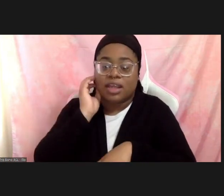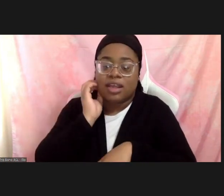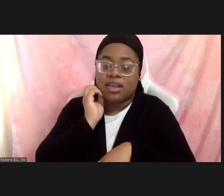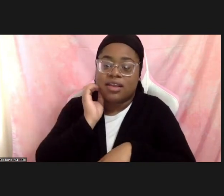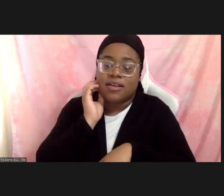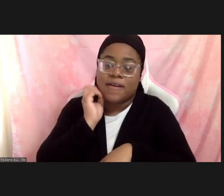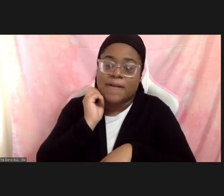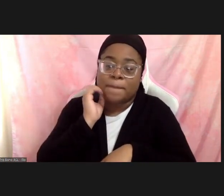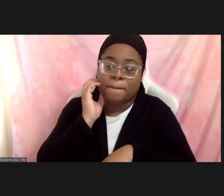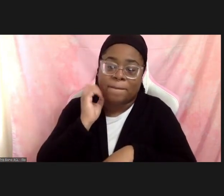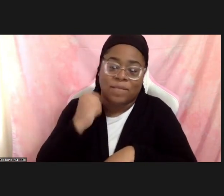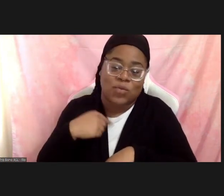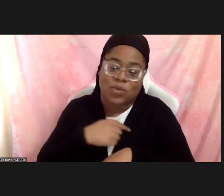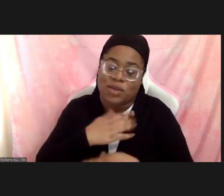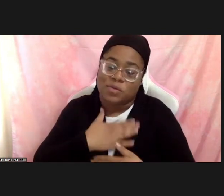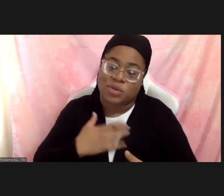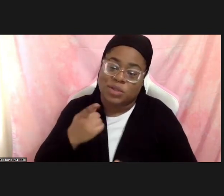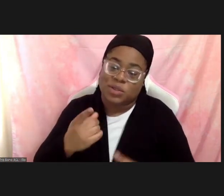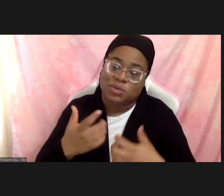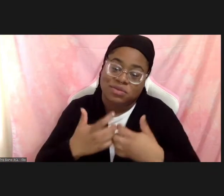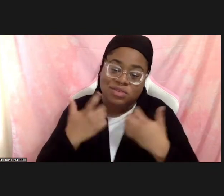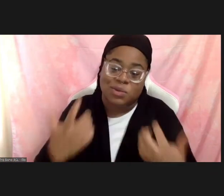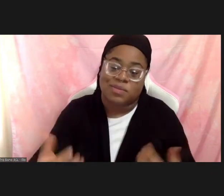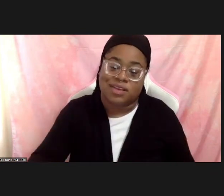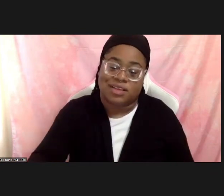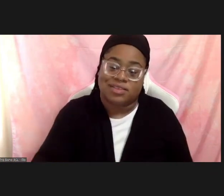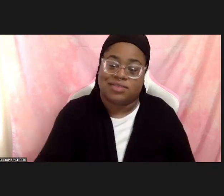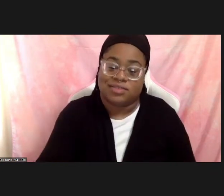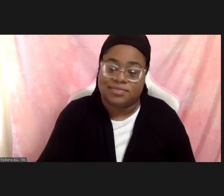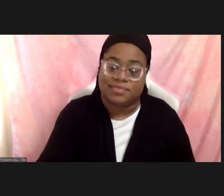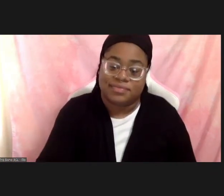We appreciate you so much.